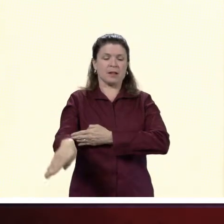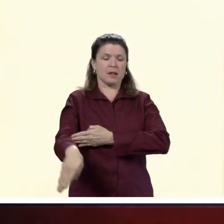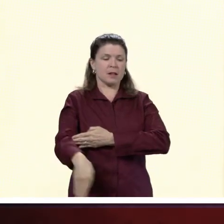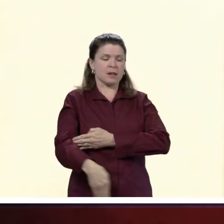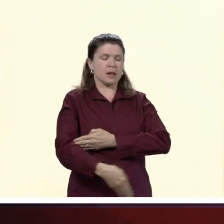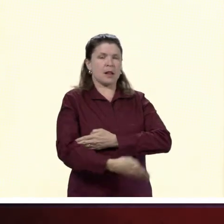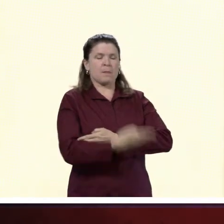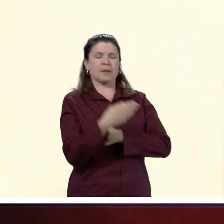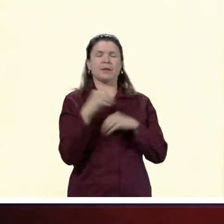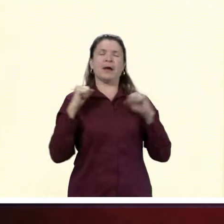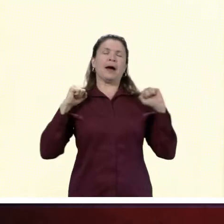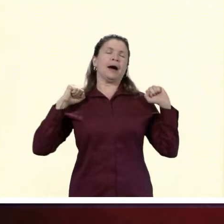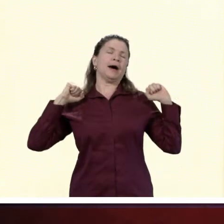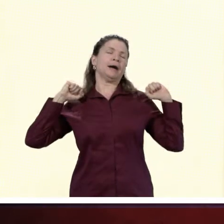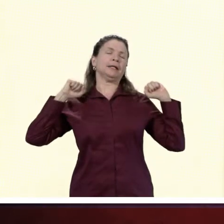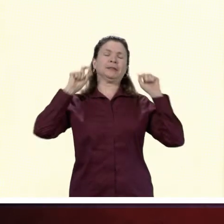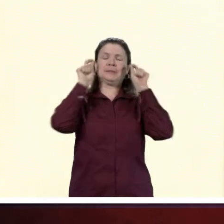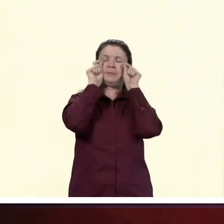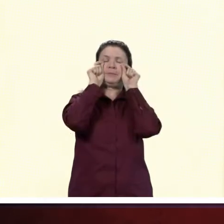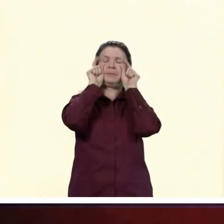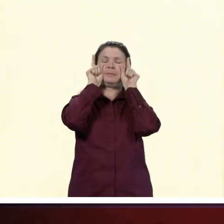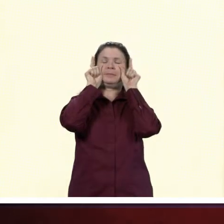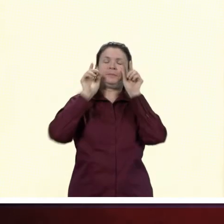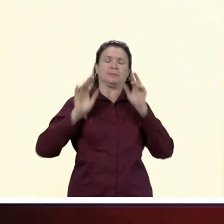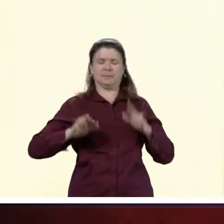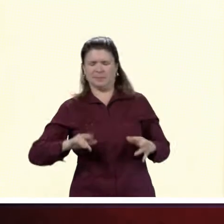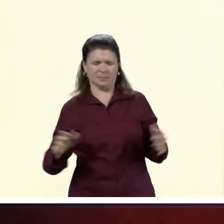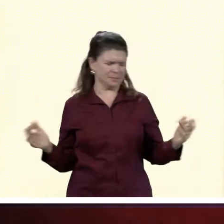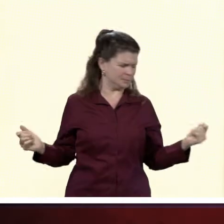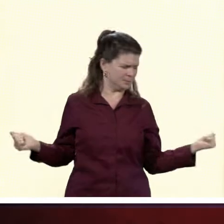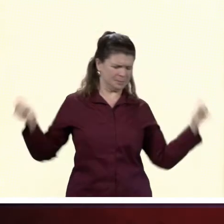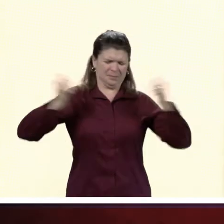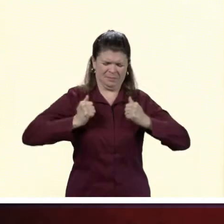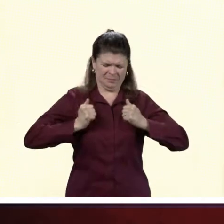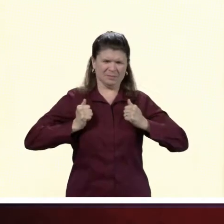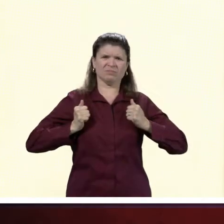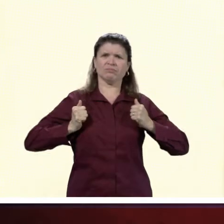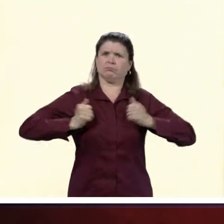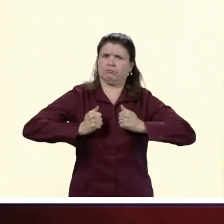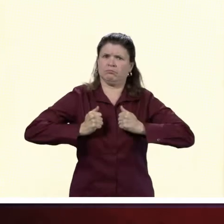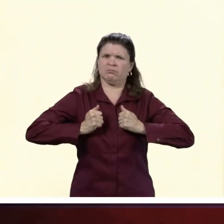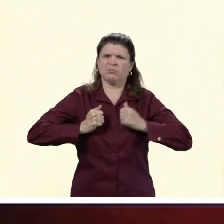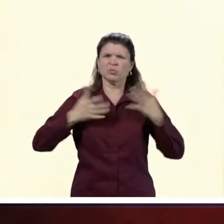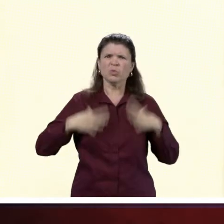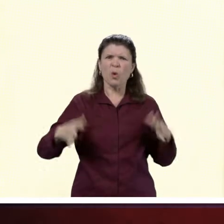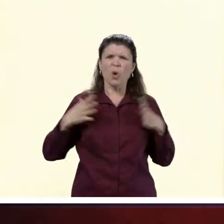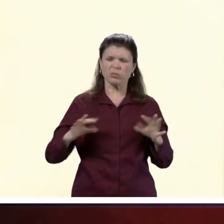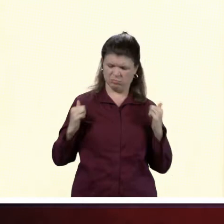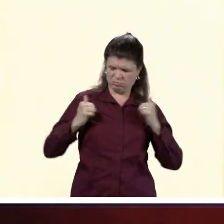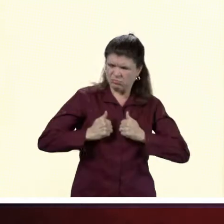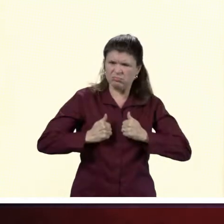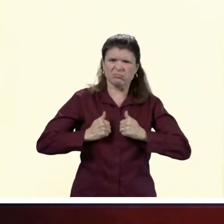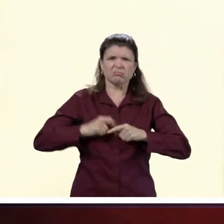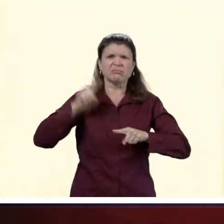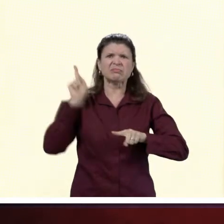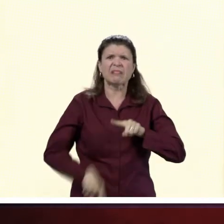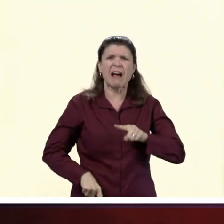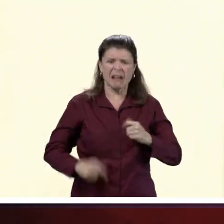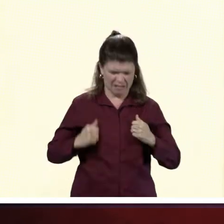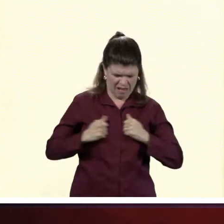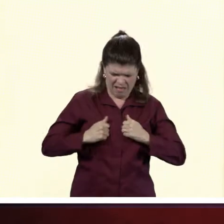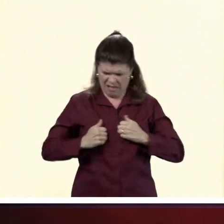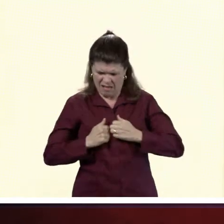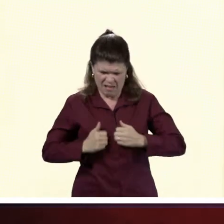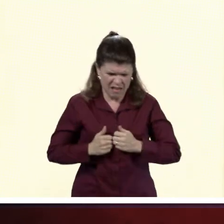That night, Camilla took her medicine. It was awful. When she woke up the next morning, she did